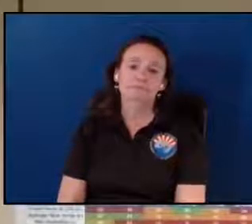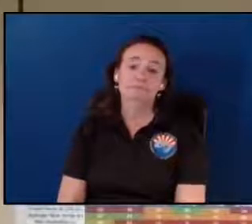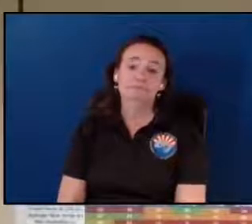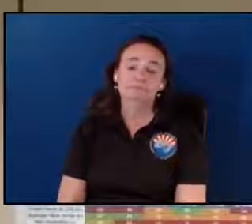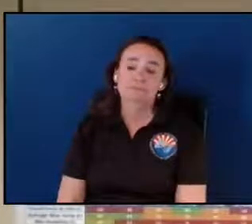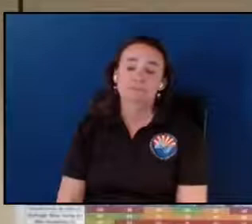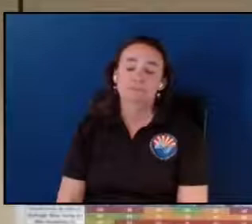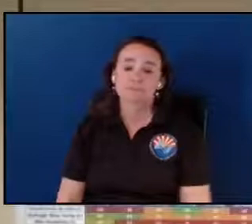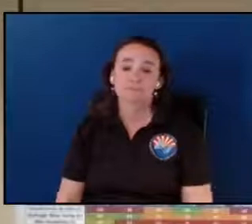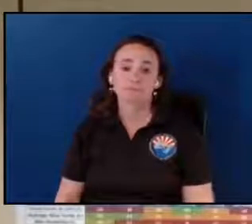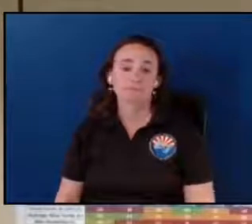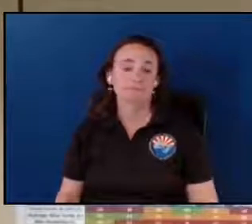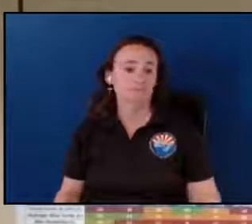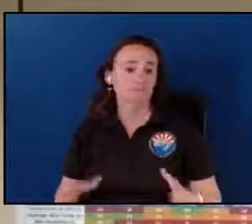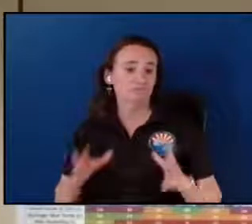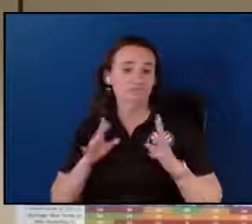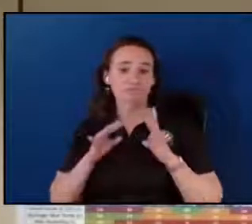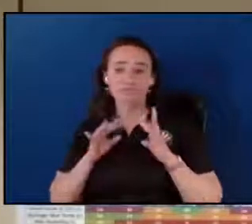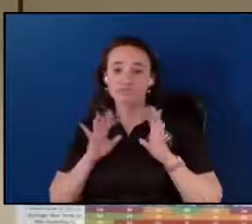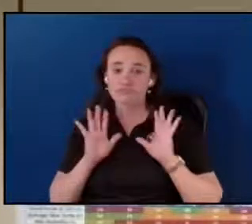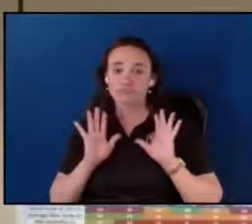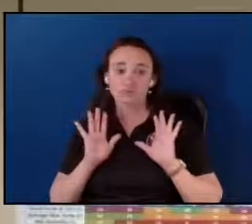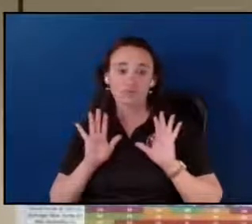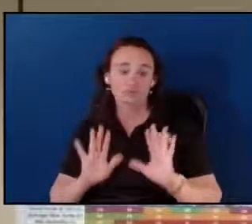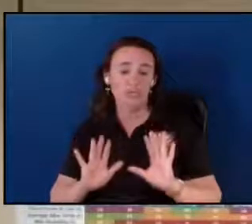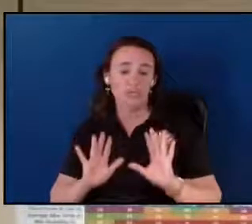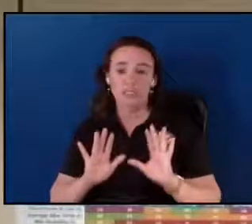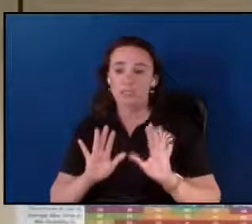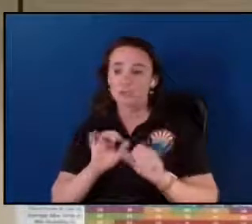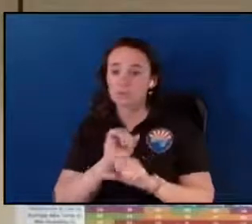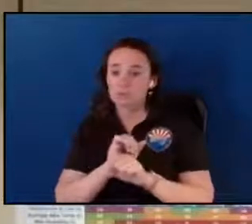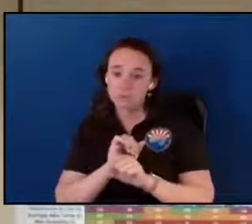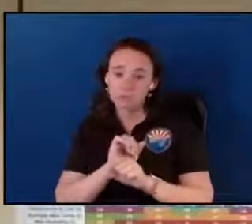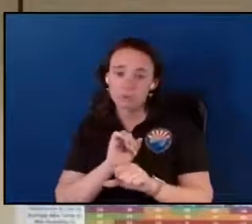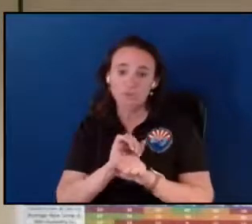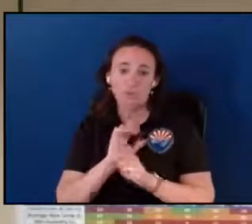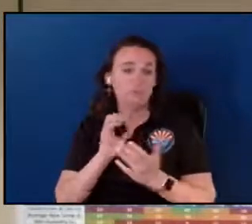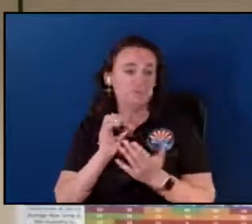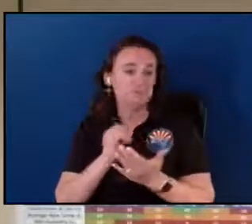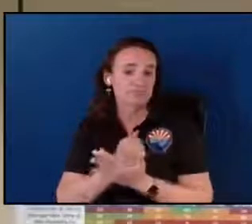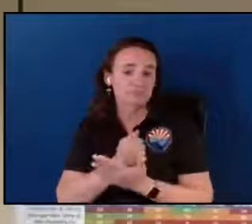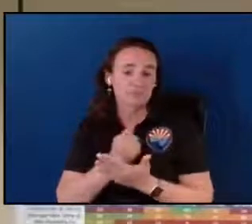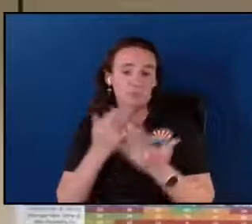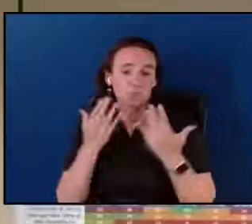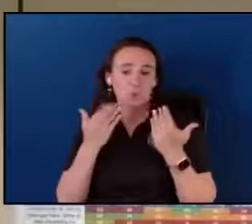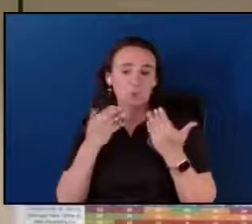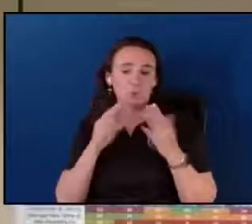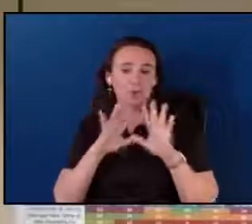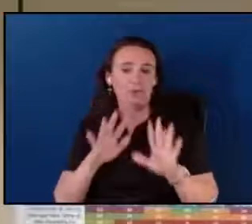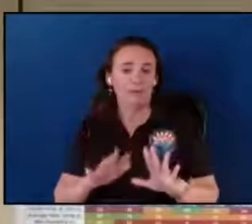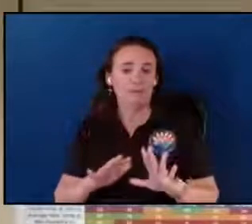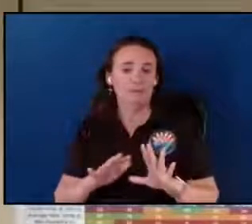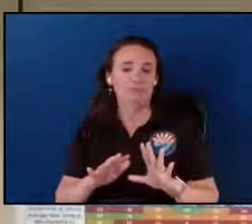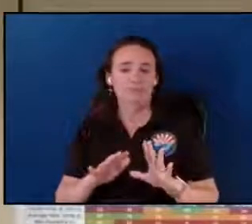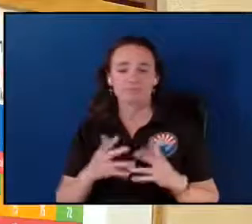Just a lot of great work and taking advantage of the cooler weather that we've had up here on the northeast. End of report.